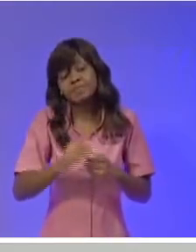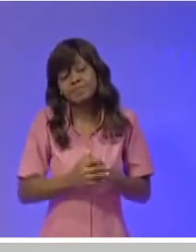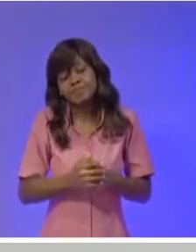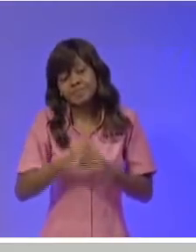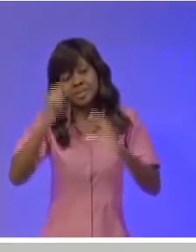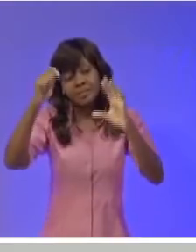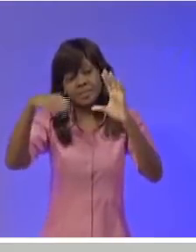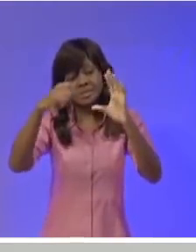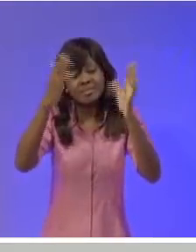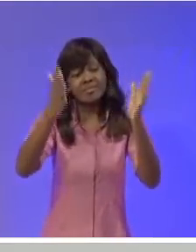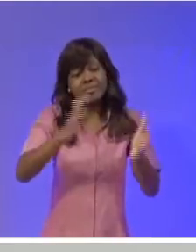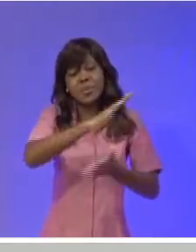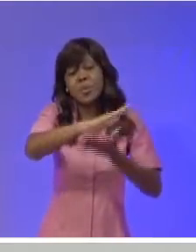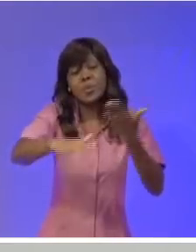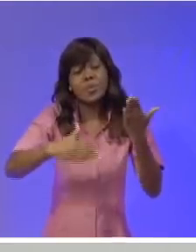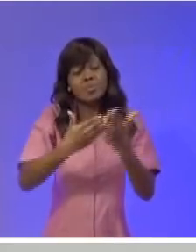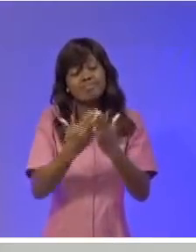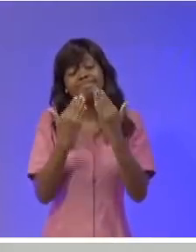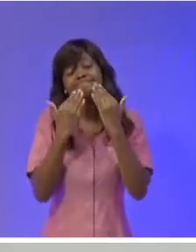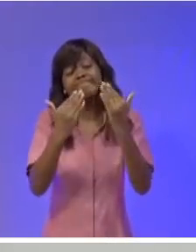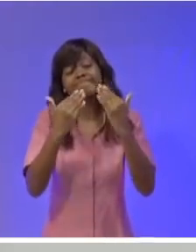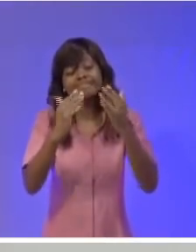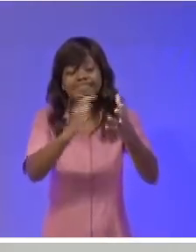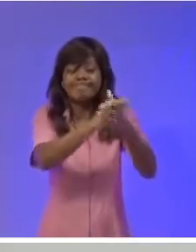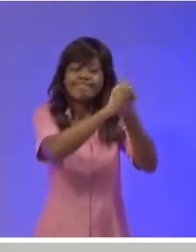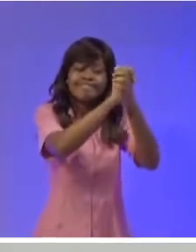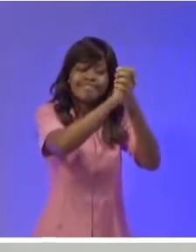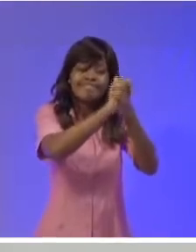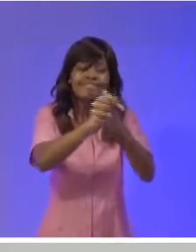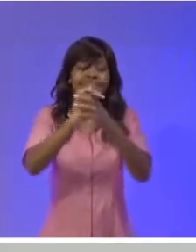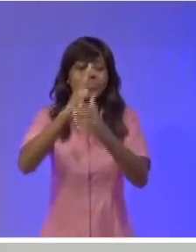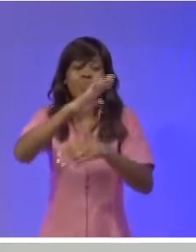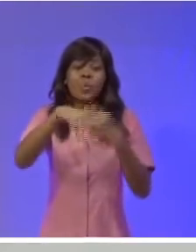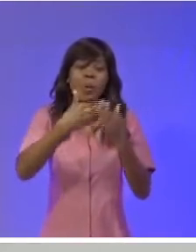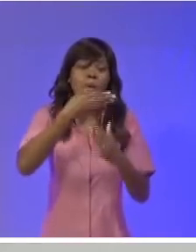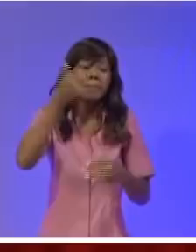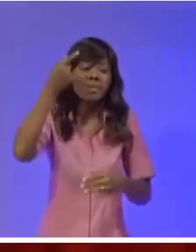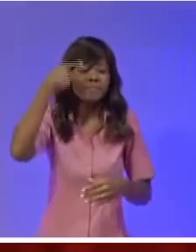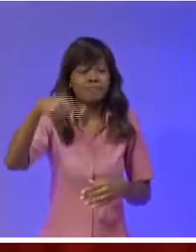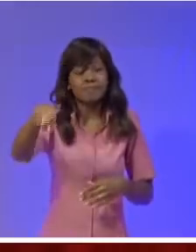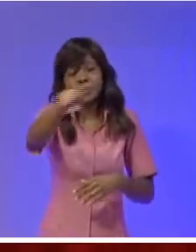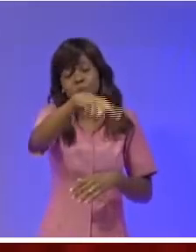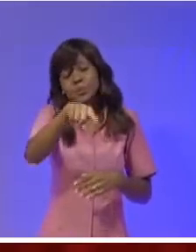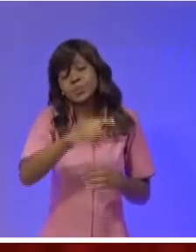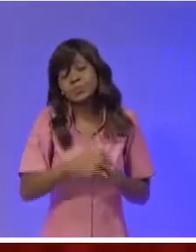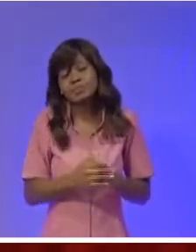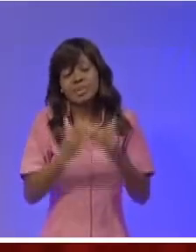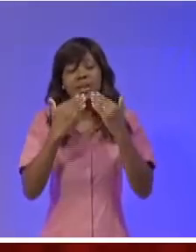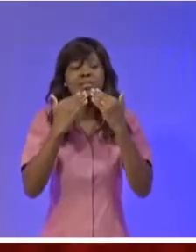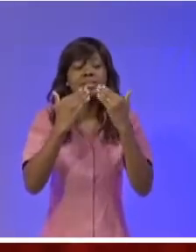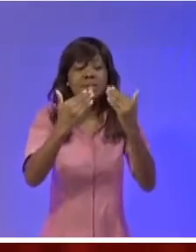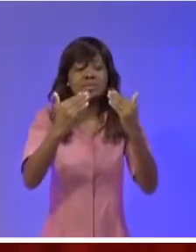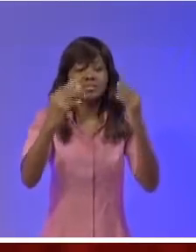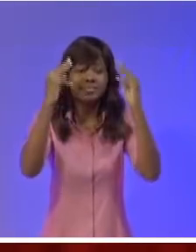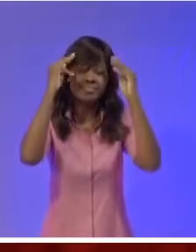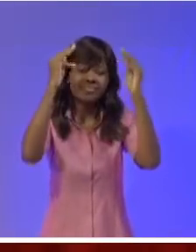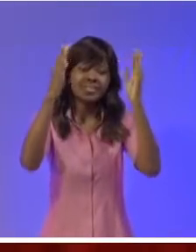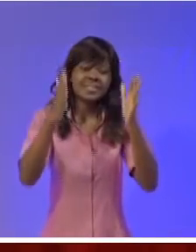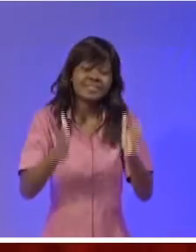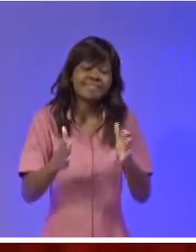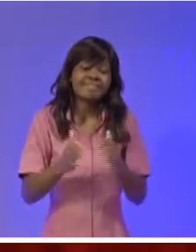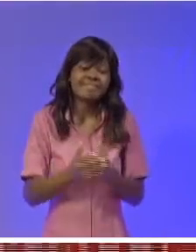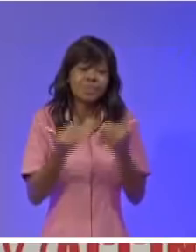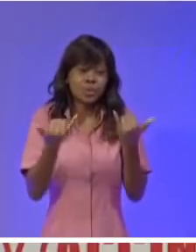all the best for 2022. Thank you very much. And thank you, Honorable Minister. We will leave you now with a